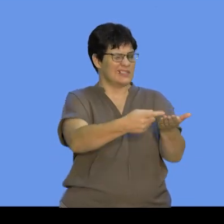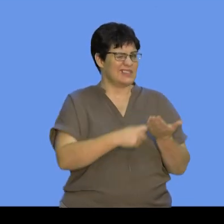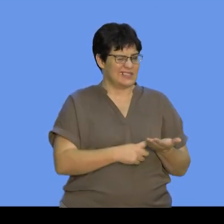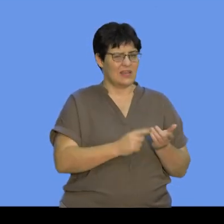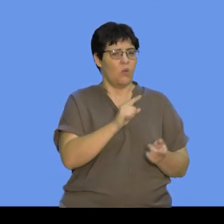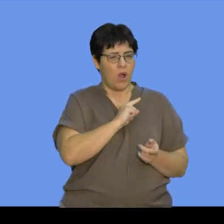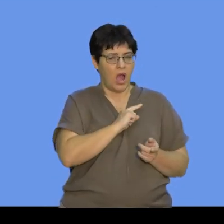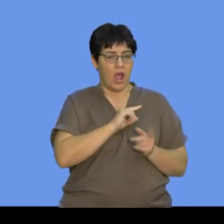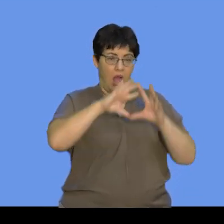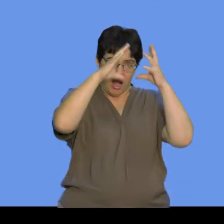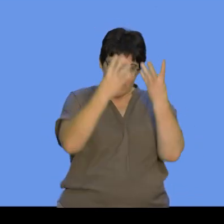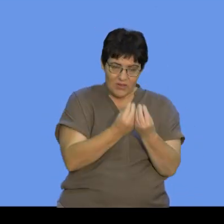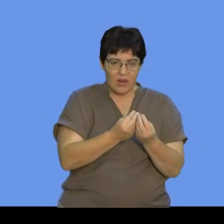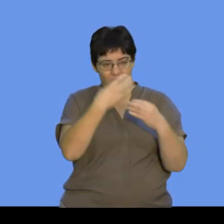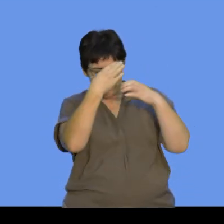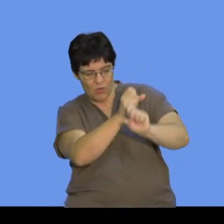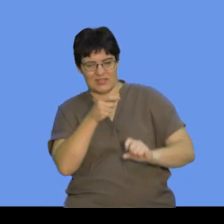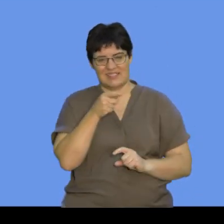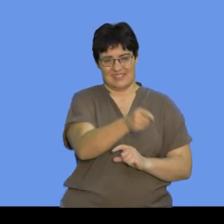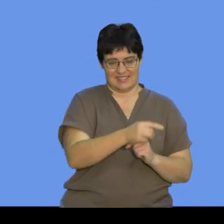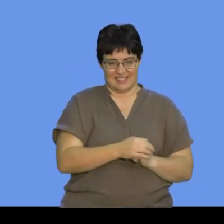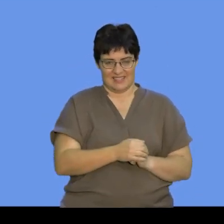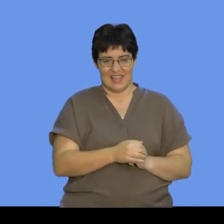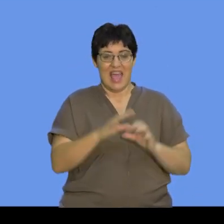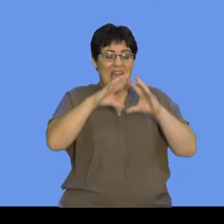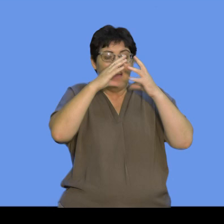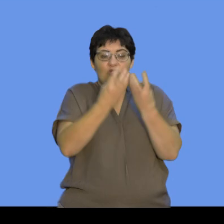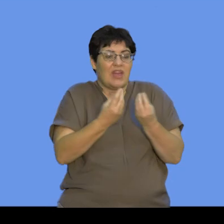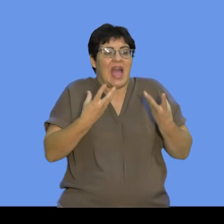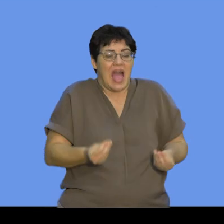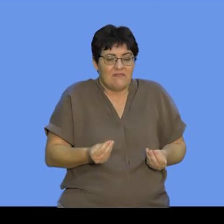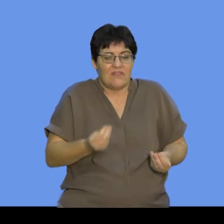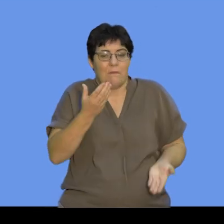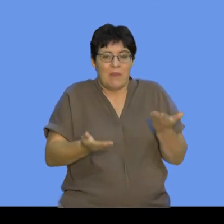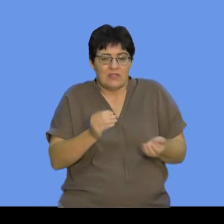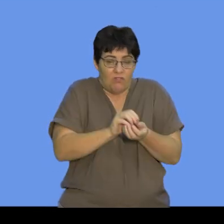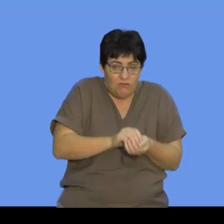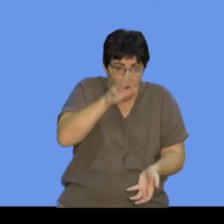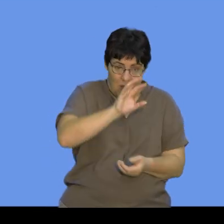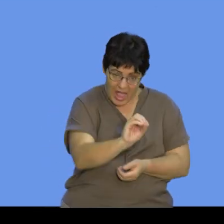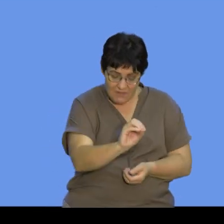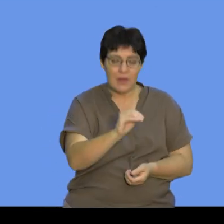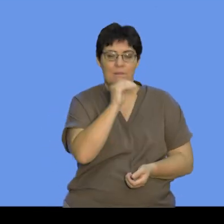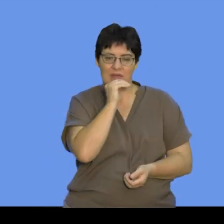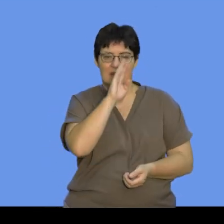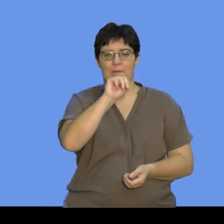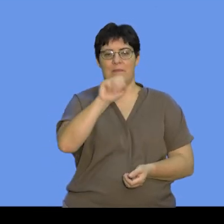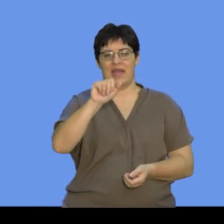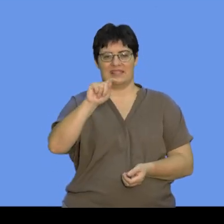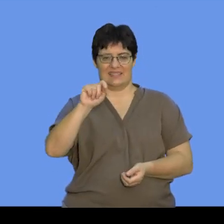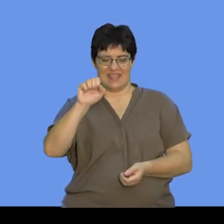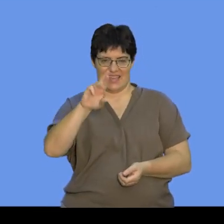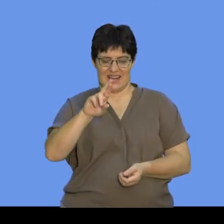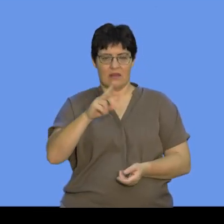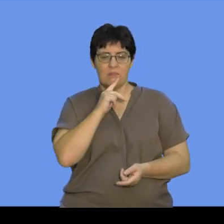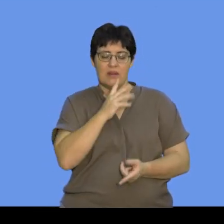topic is about matter. So matter is everything that has got mass and volume. And in other words, matter does occupy